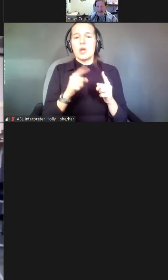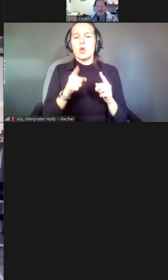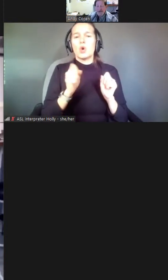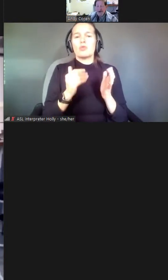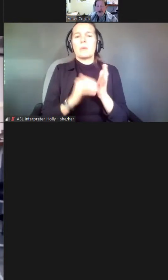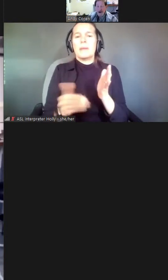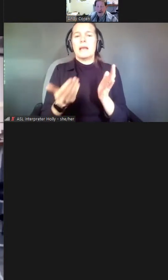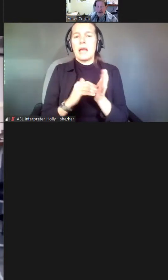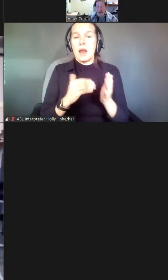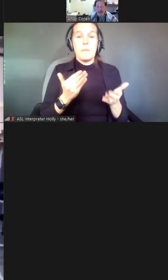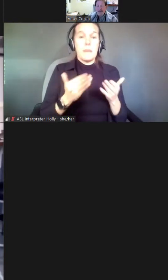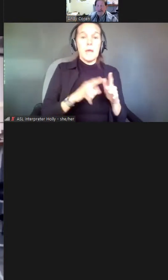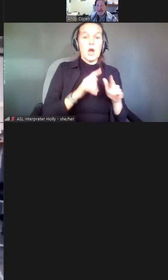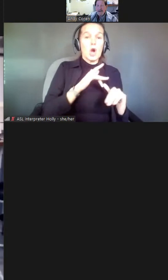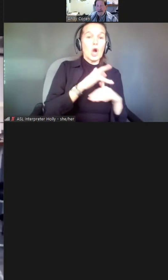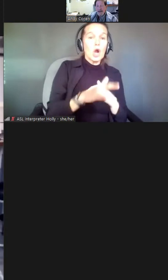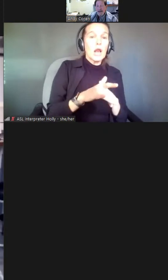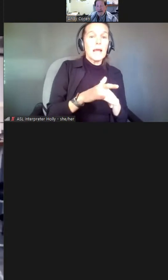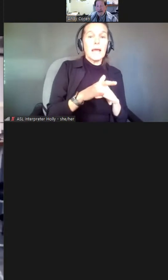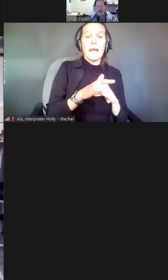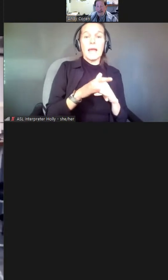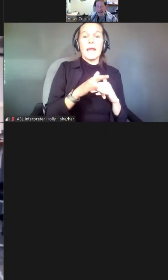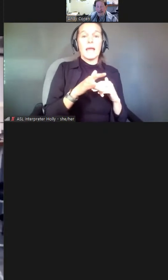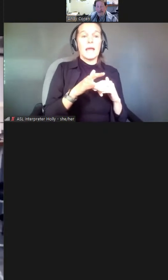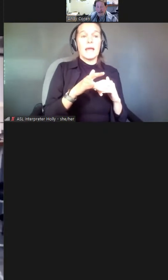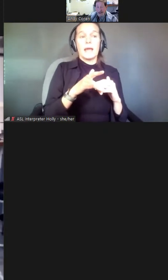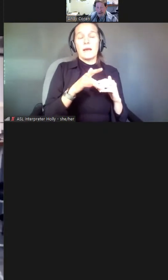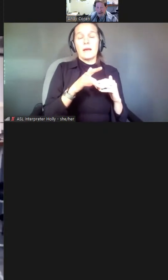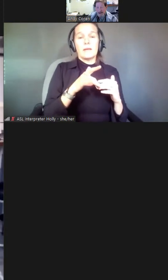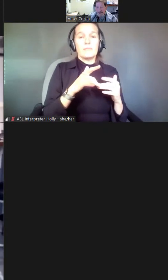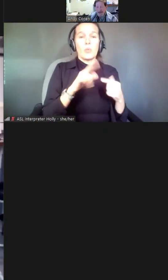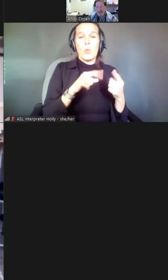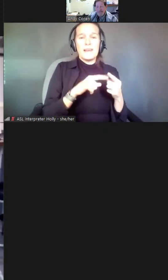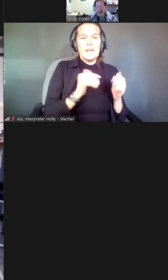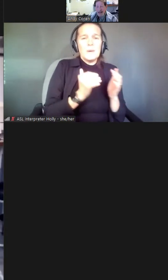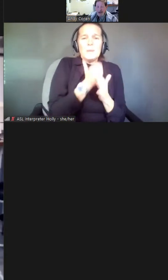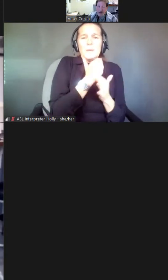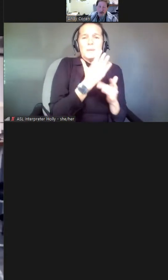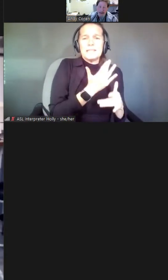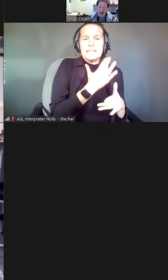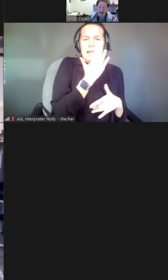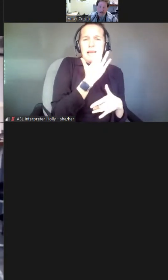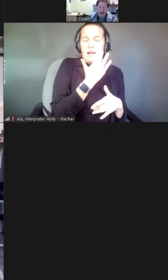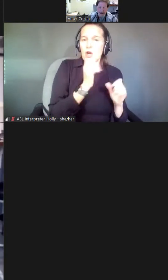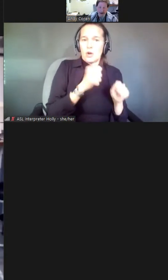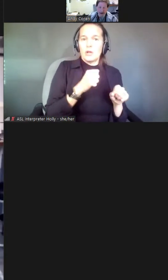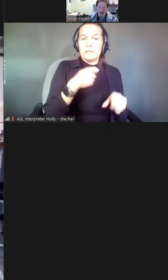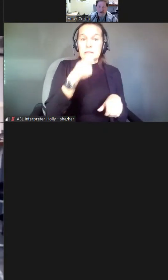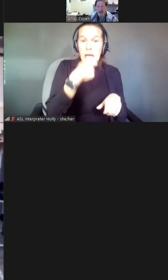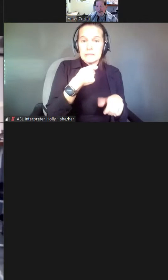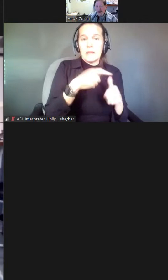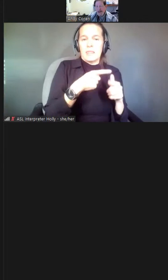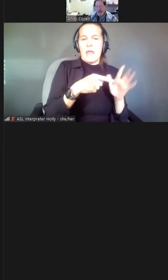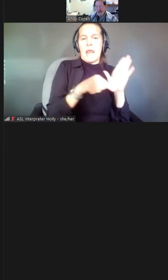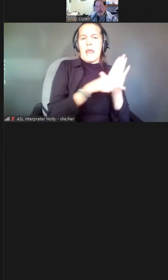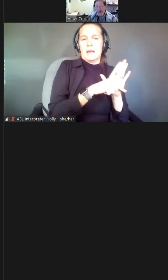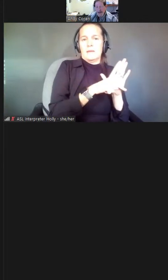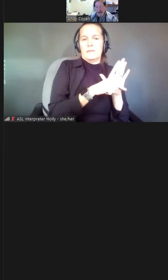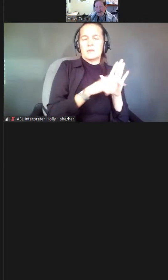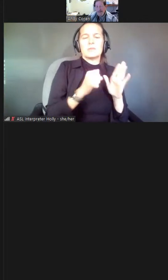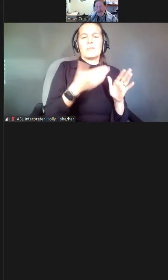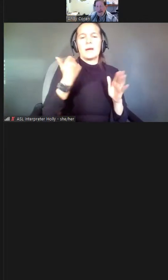be negative in the very earliest stage of the disease. And so waiting another day or two,